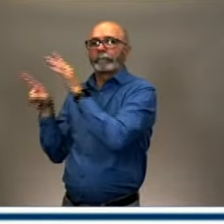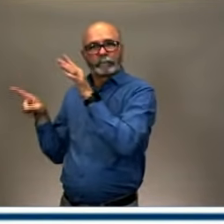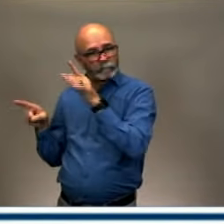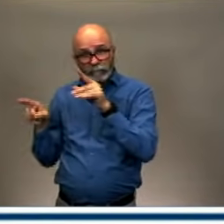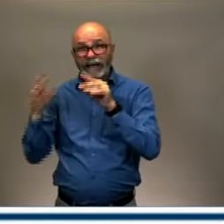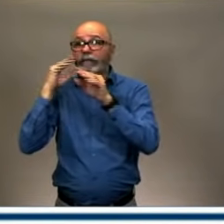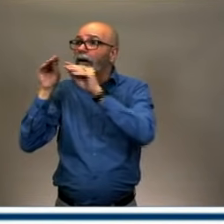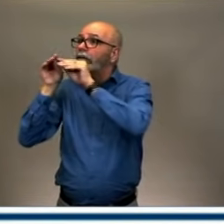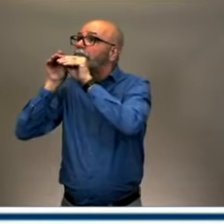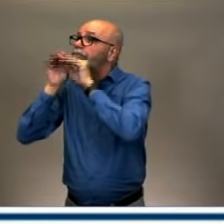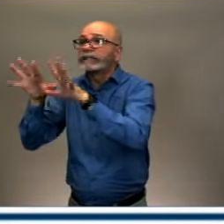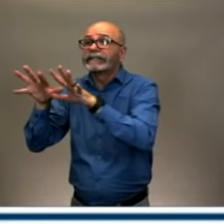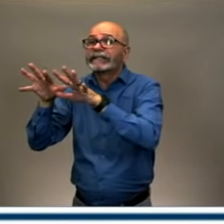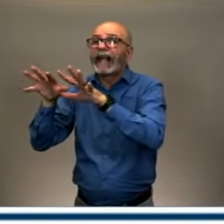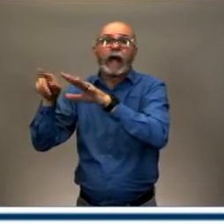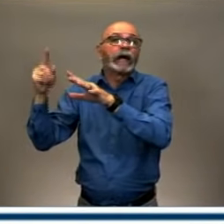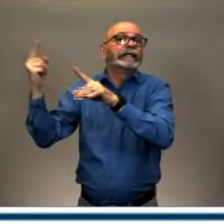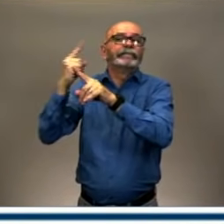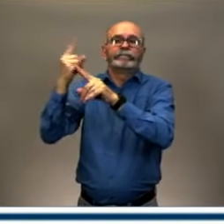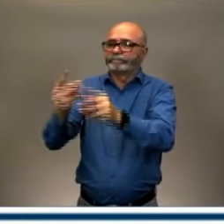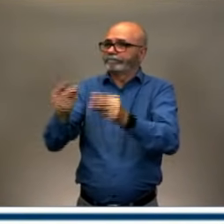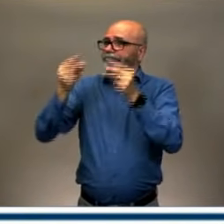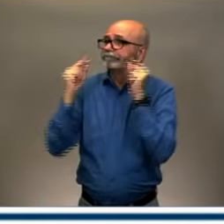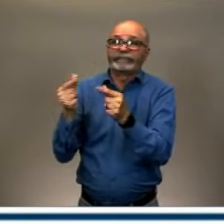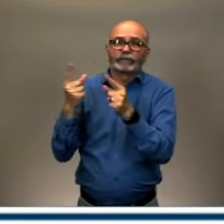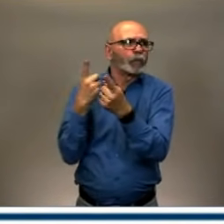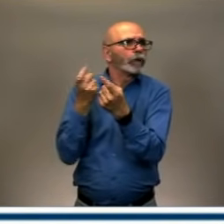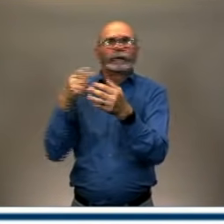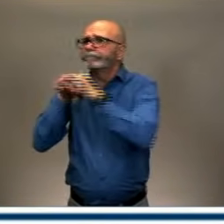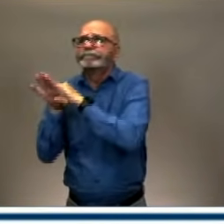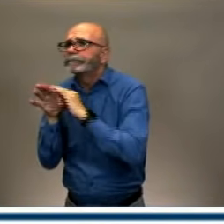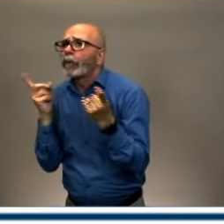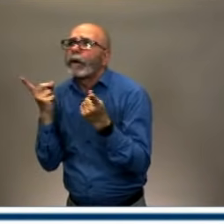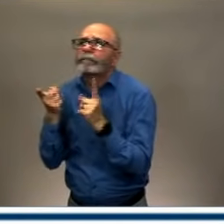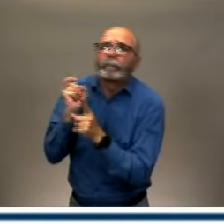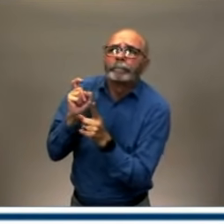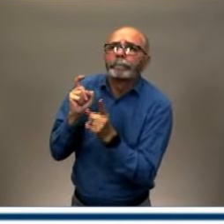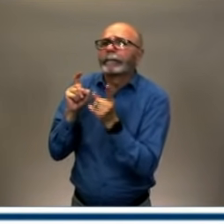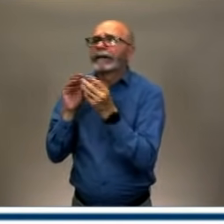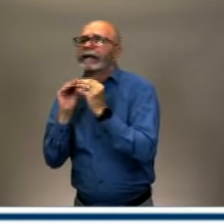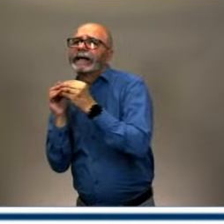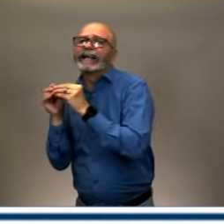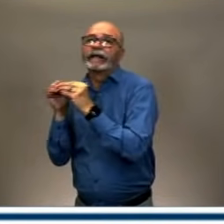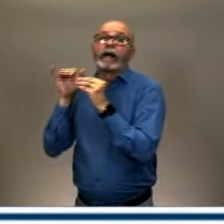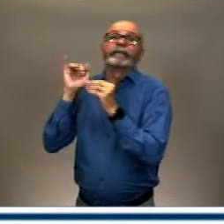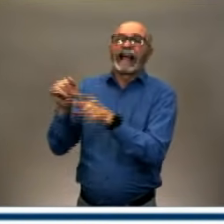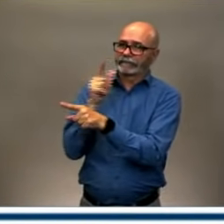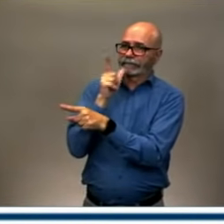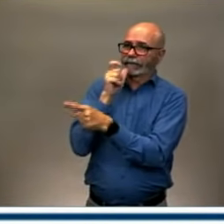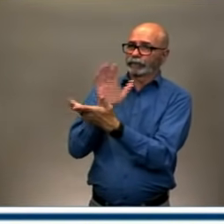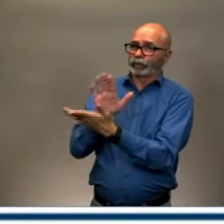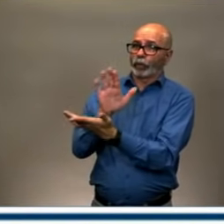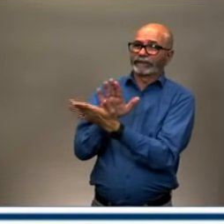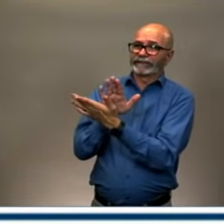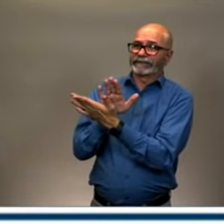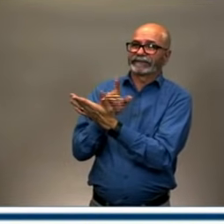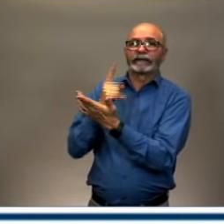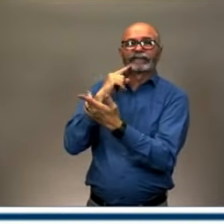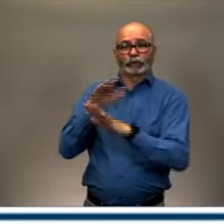school, and we're looking at some of the specific circumstances around that. This is a private school for children with a